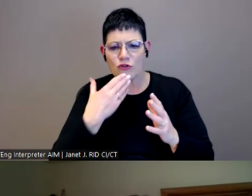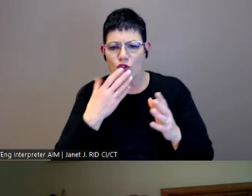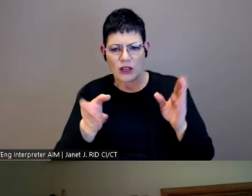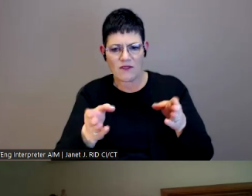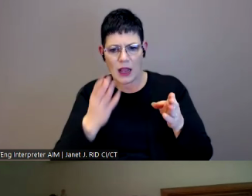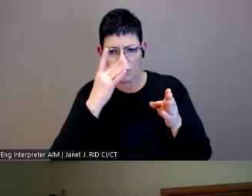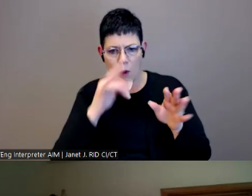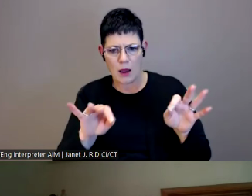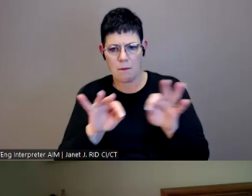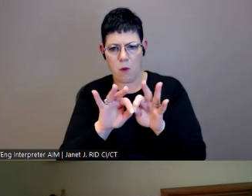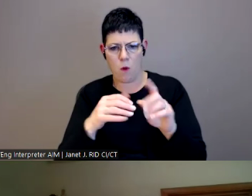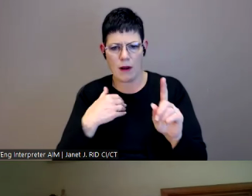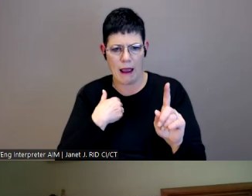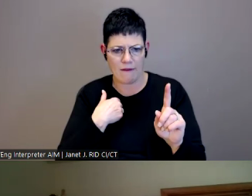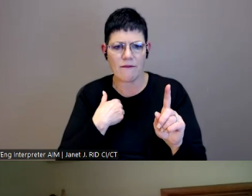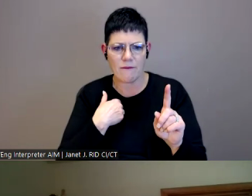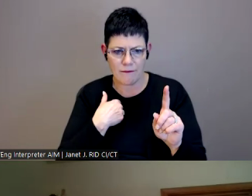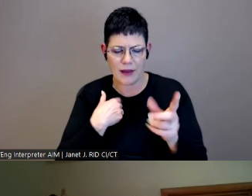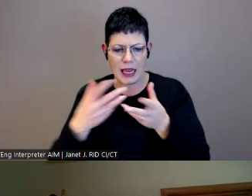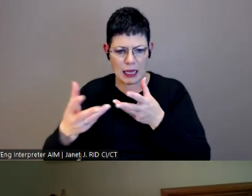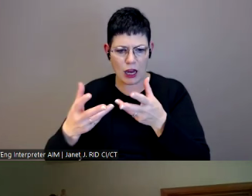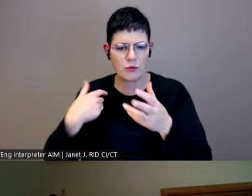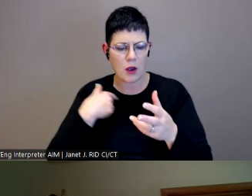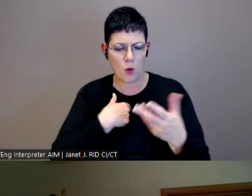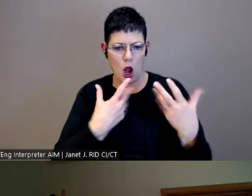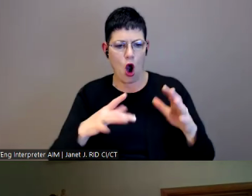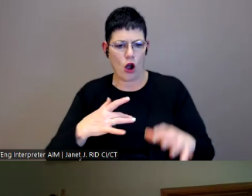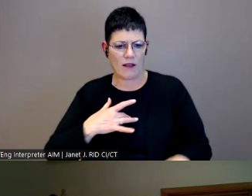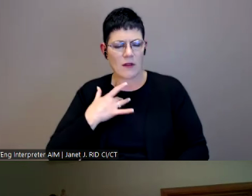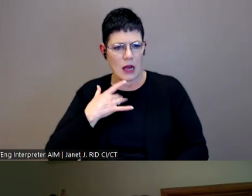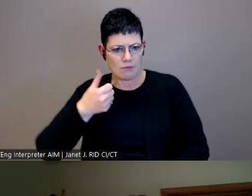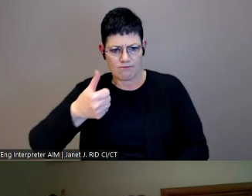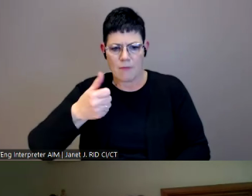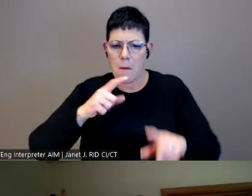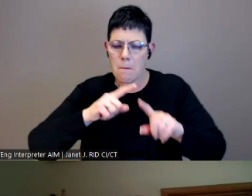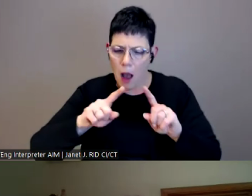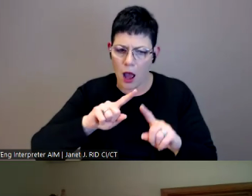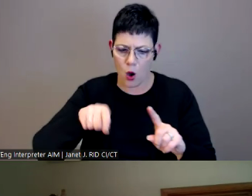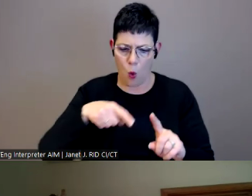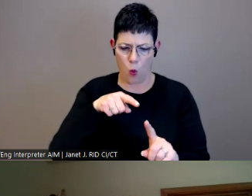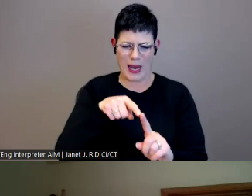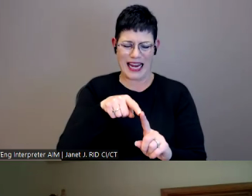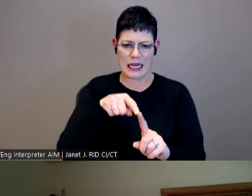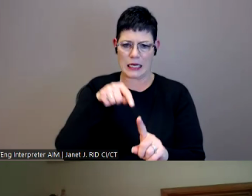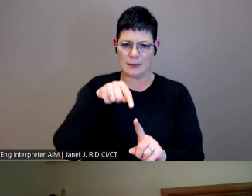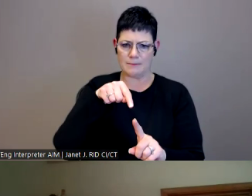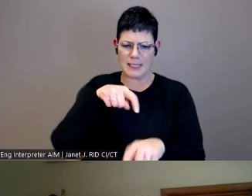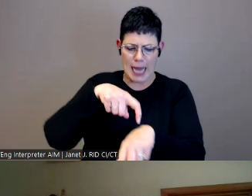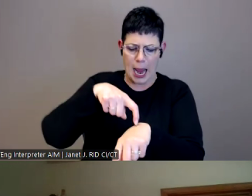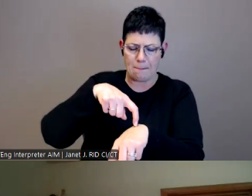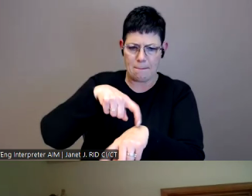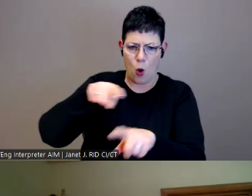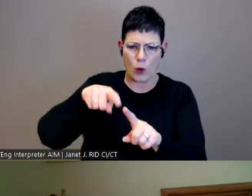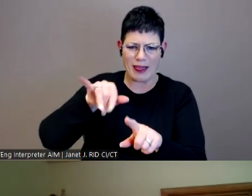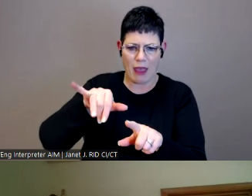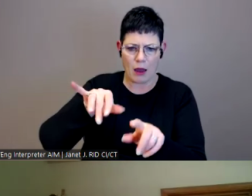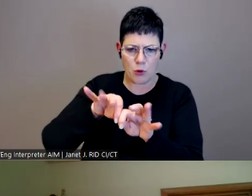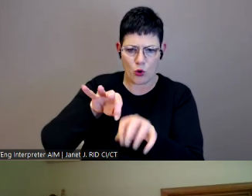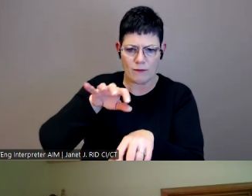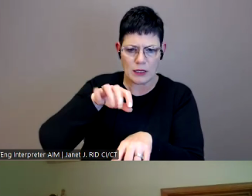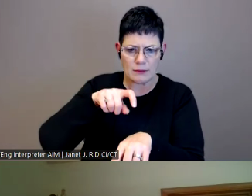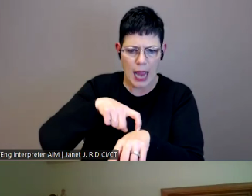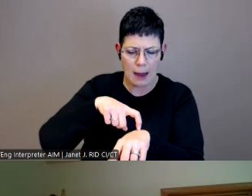so important. And many of us are maybe bought into that. But when should we do this important thing? And so I'm going to hand it over to